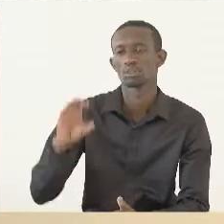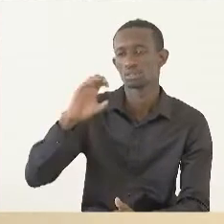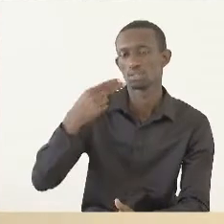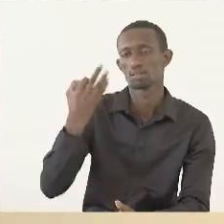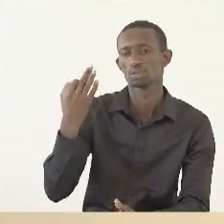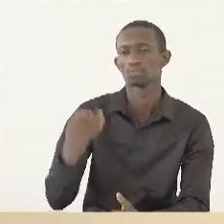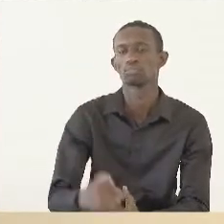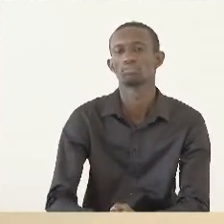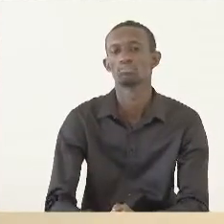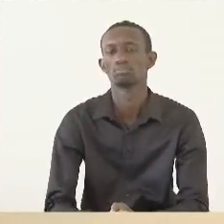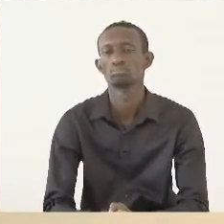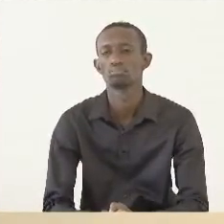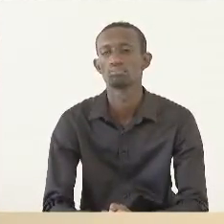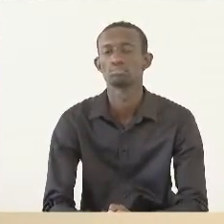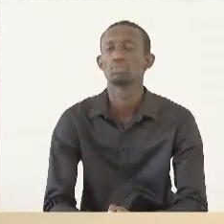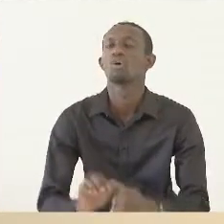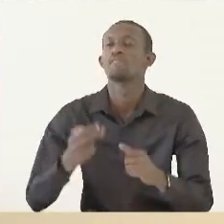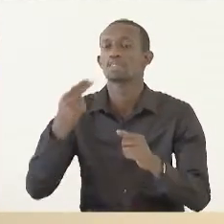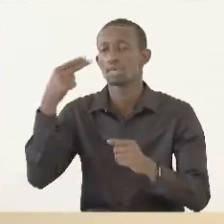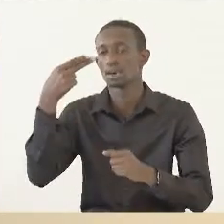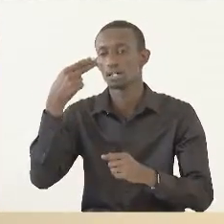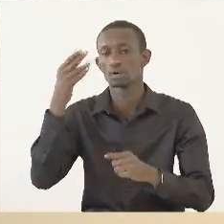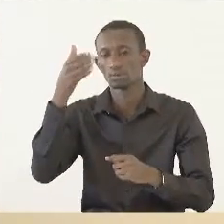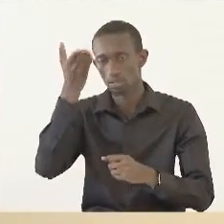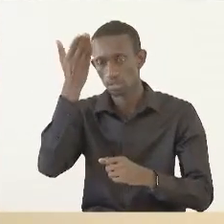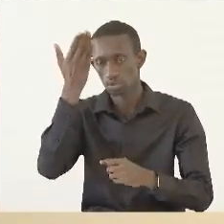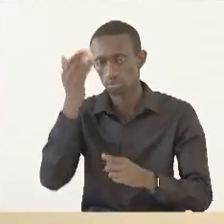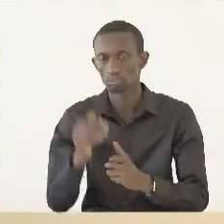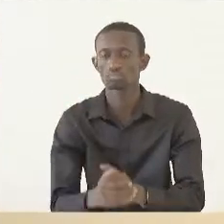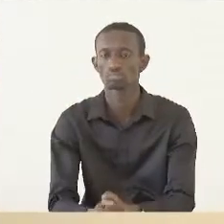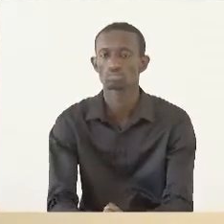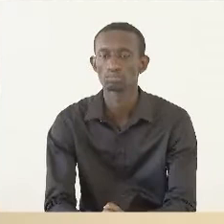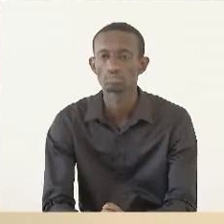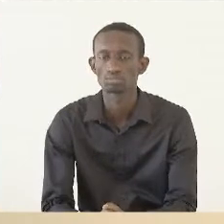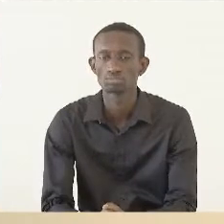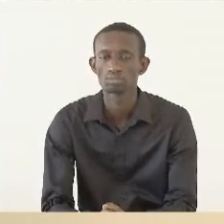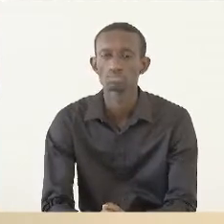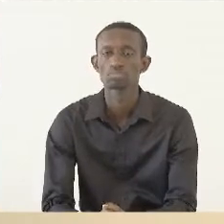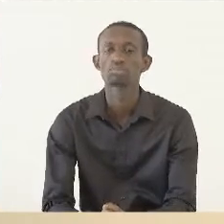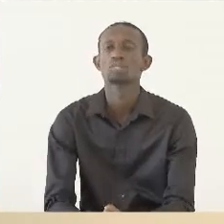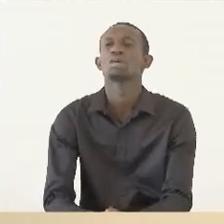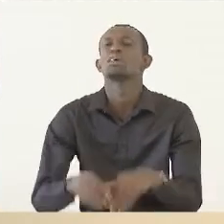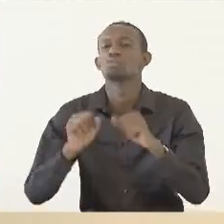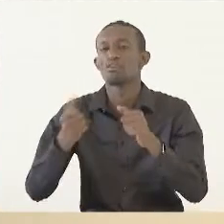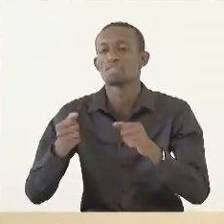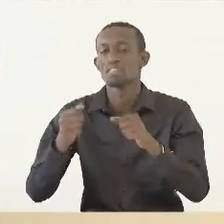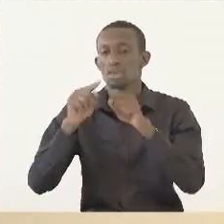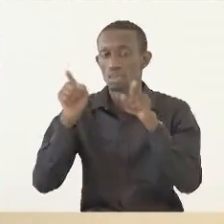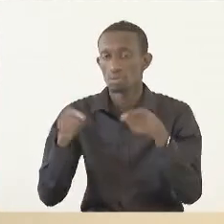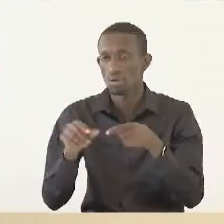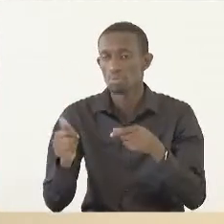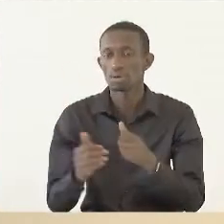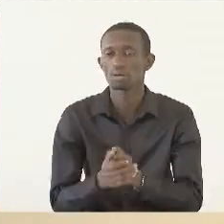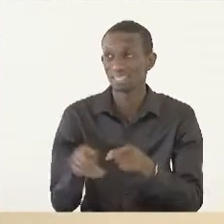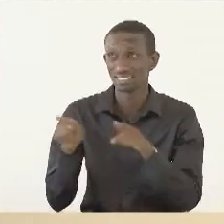CH3, and you may have hydrogen over there. And again, you may have another compound